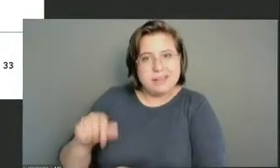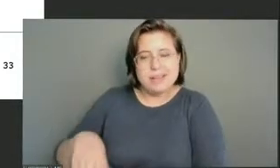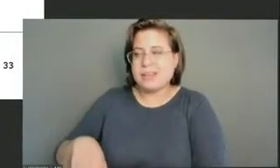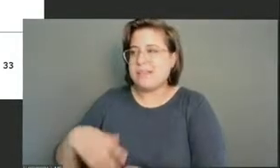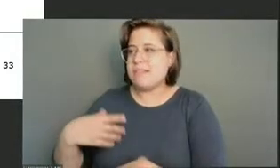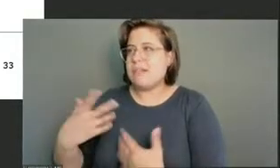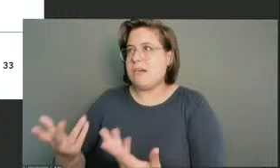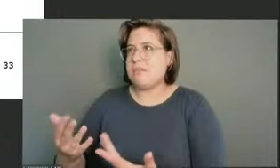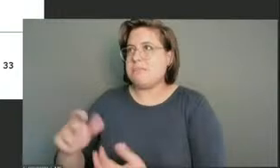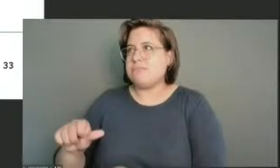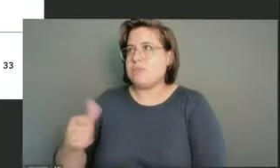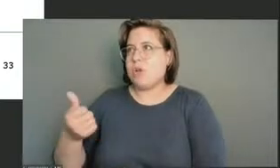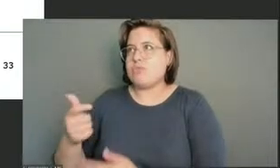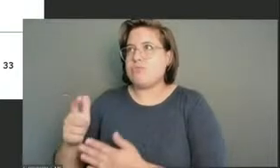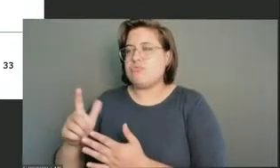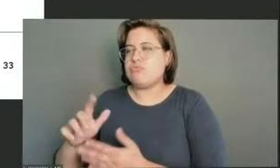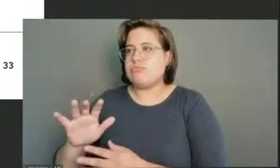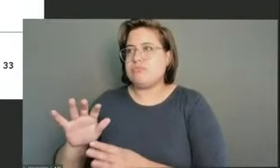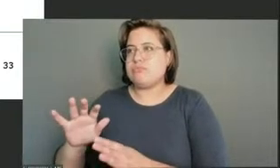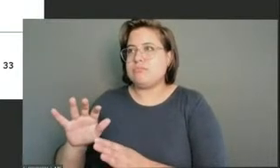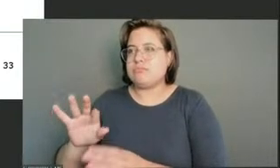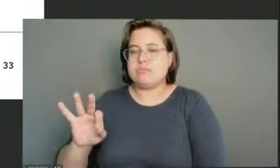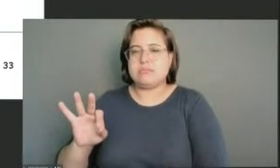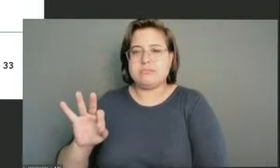and Family and Medical